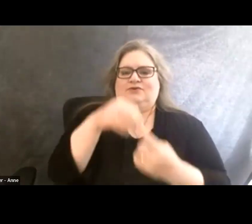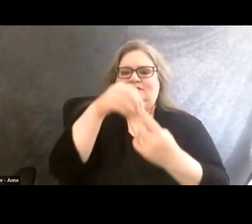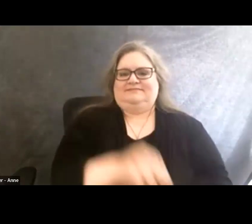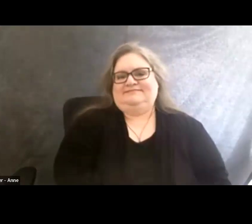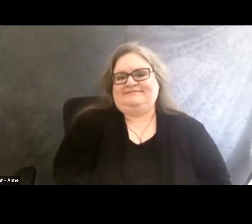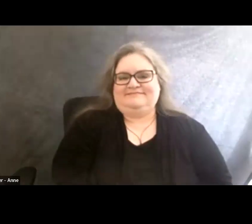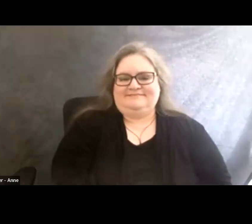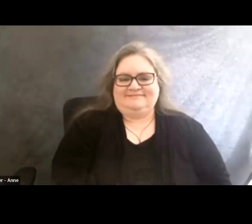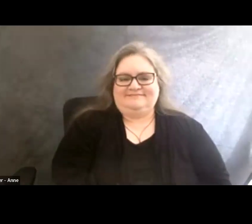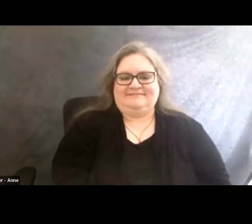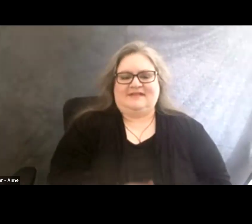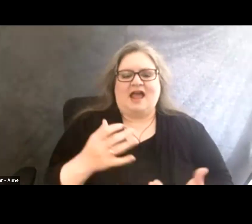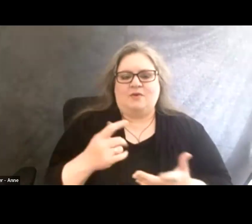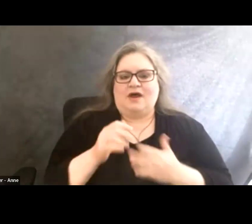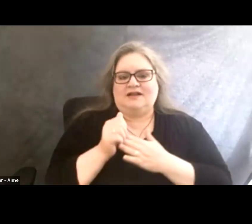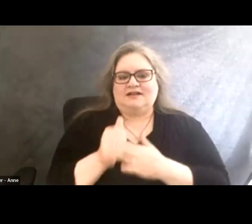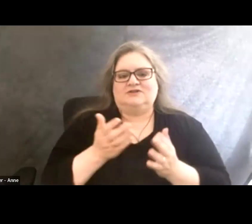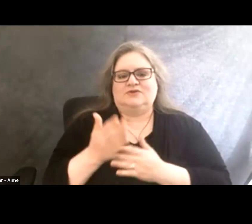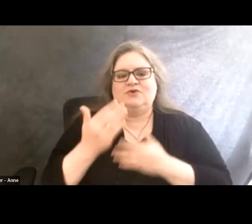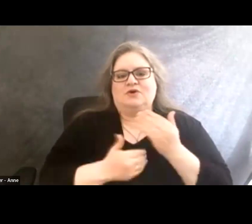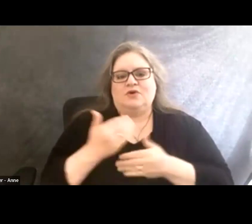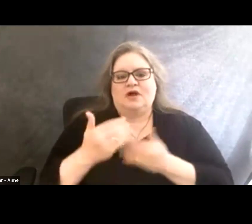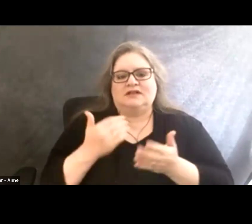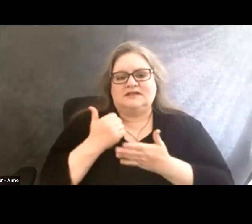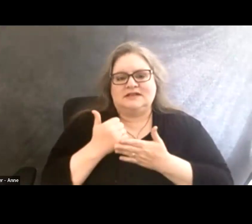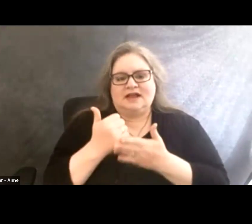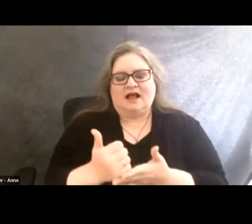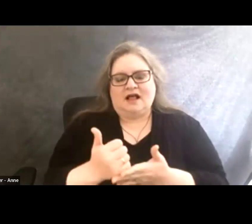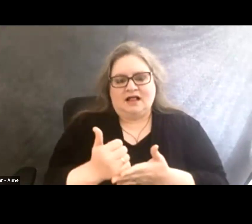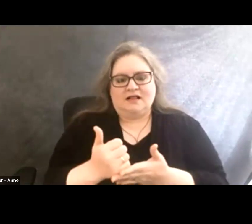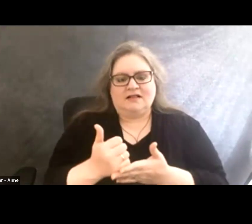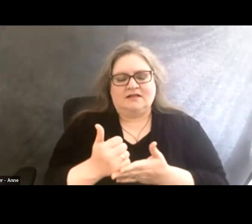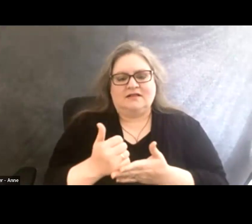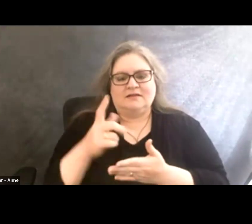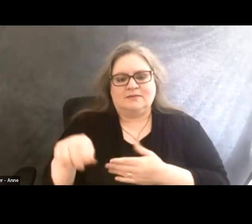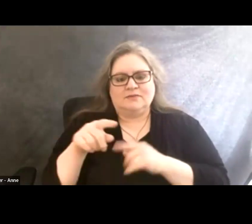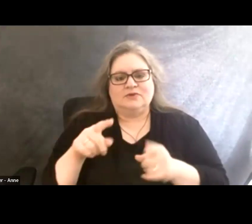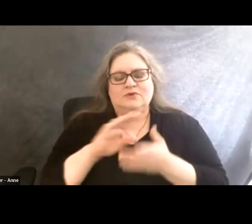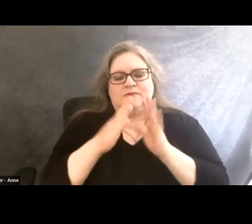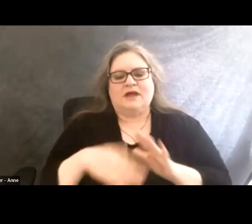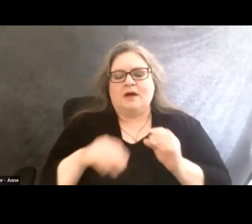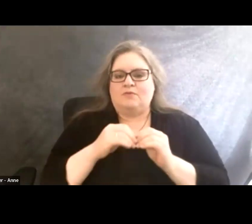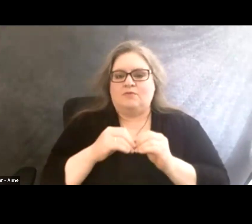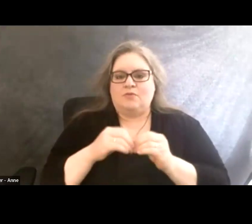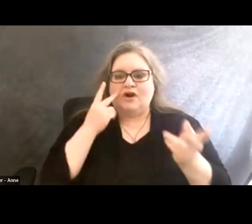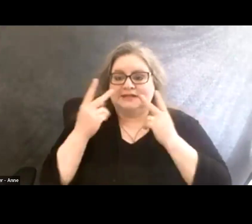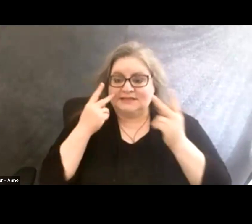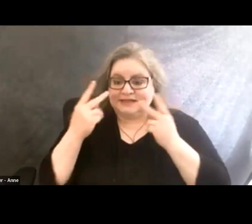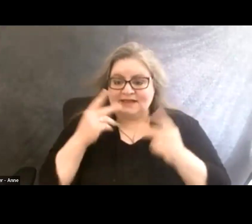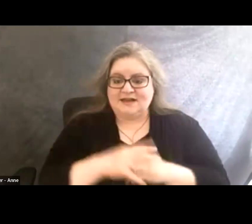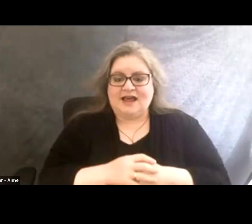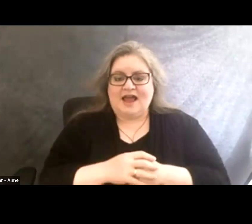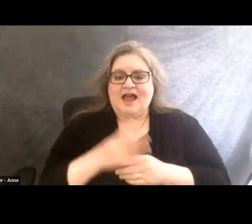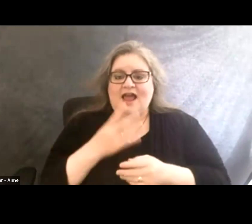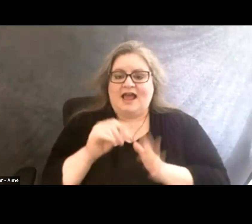I want to take you through a process today to help you become more seen and to